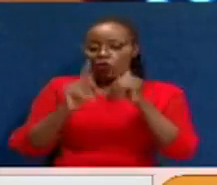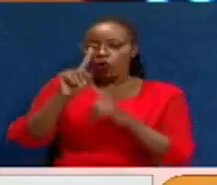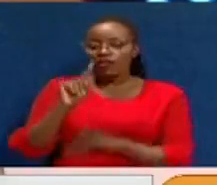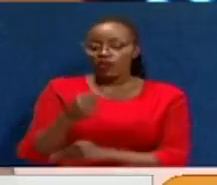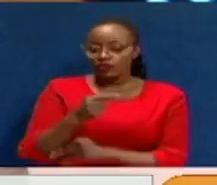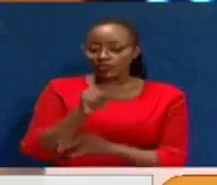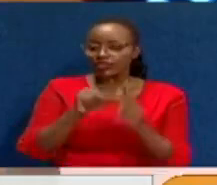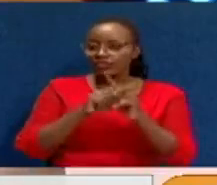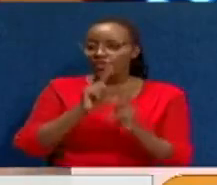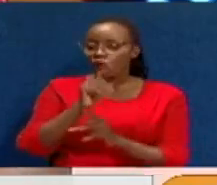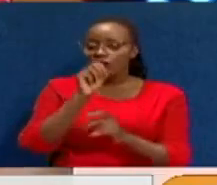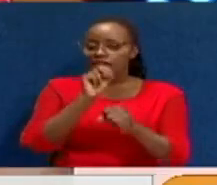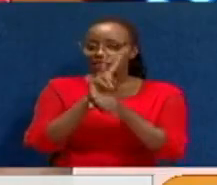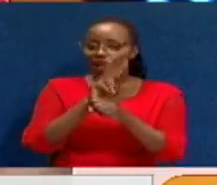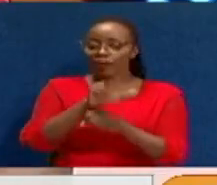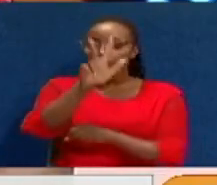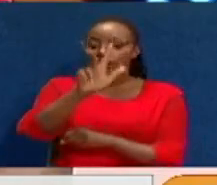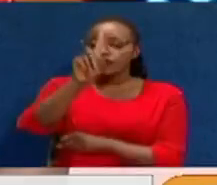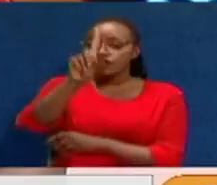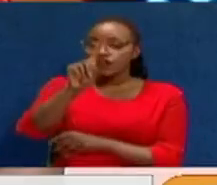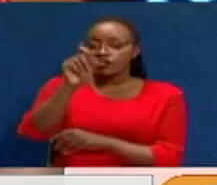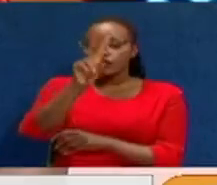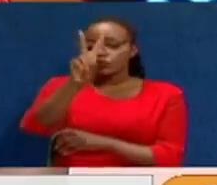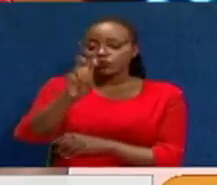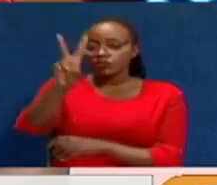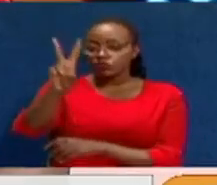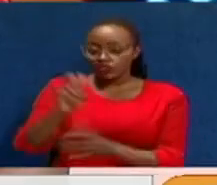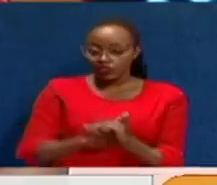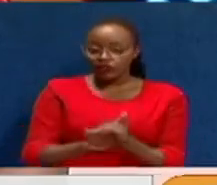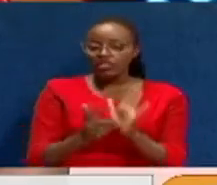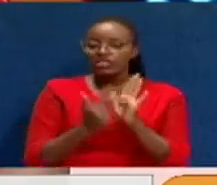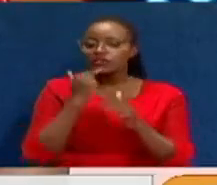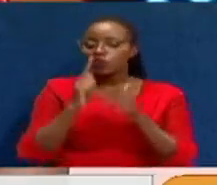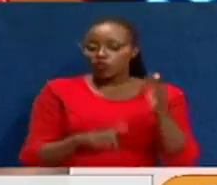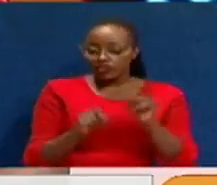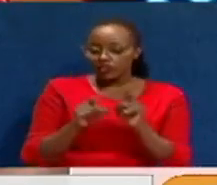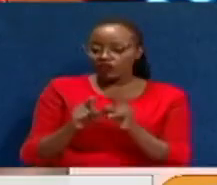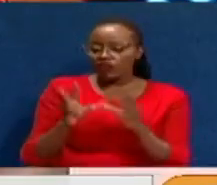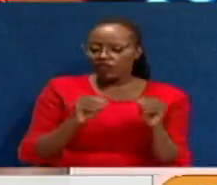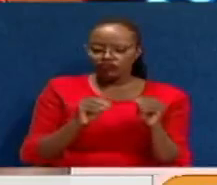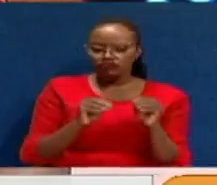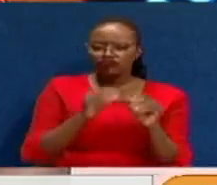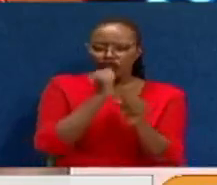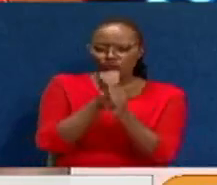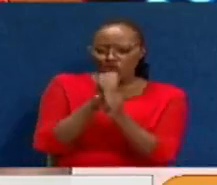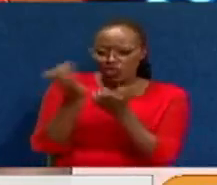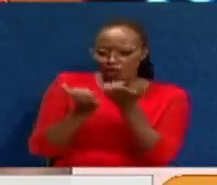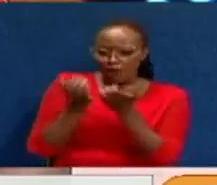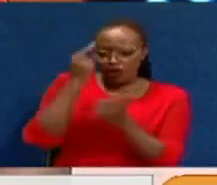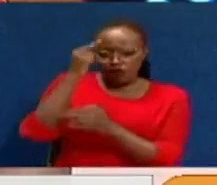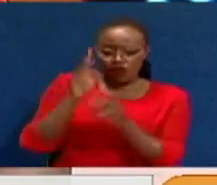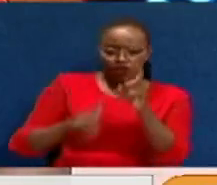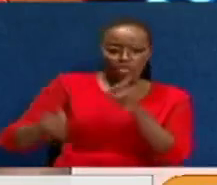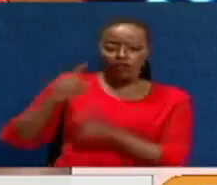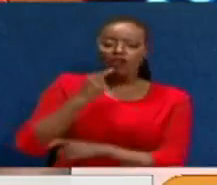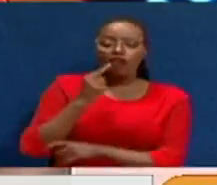shillings, effective December 31st, 2020, indicating that the volume of transactions during the period